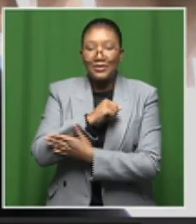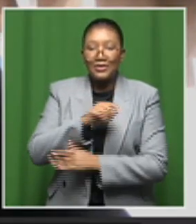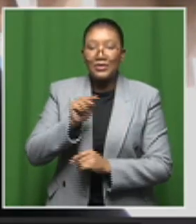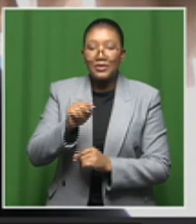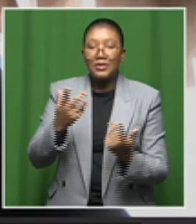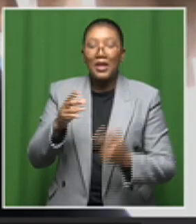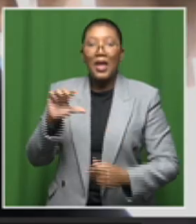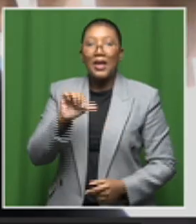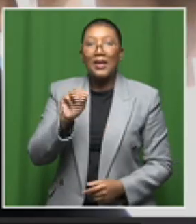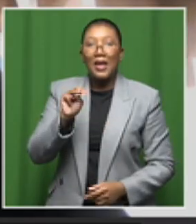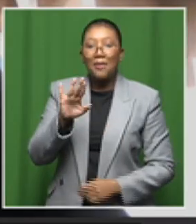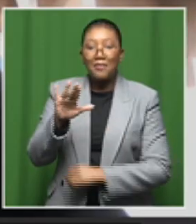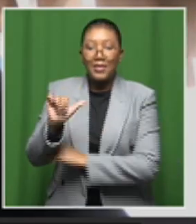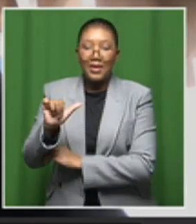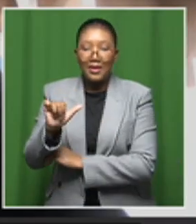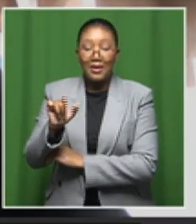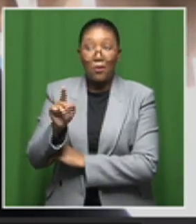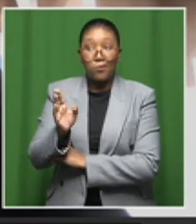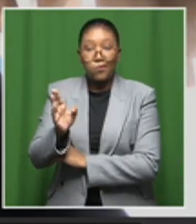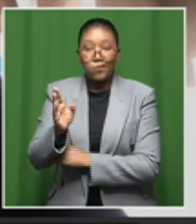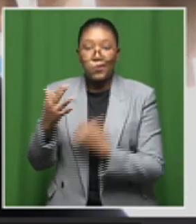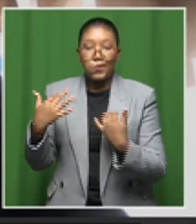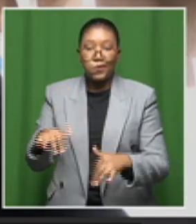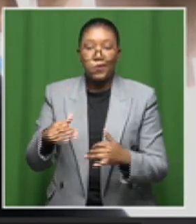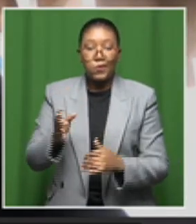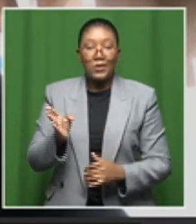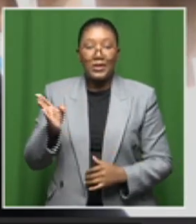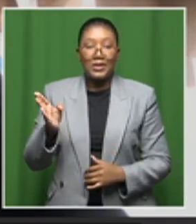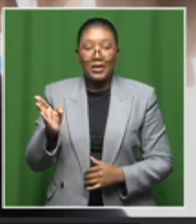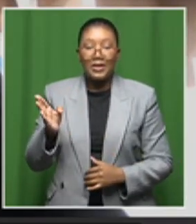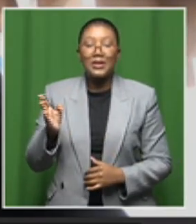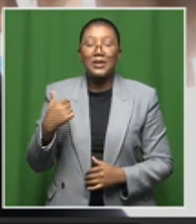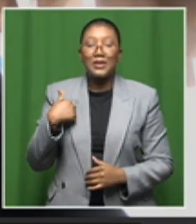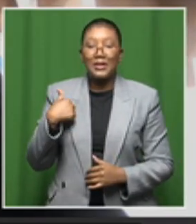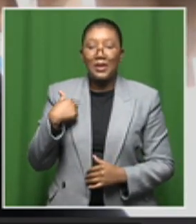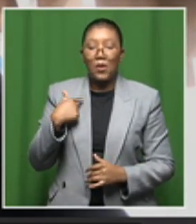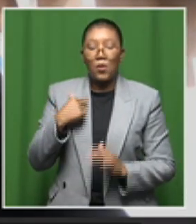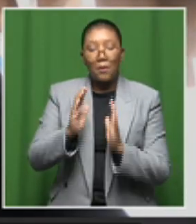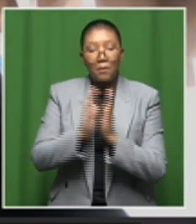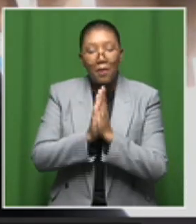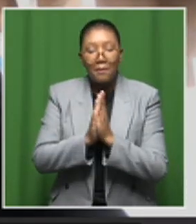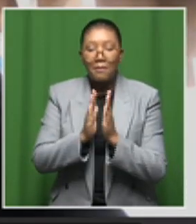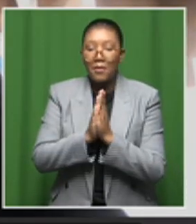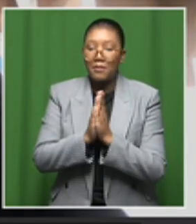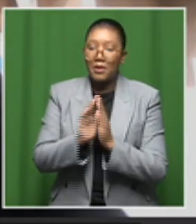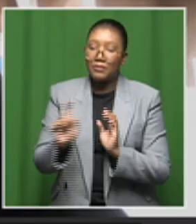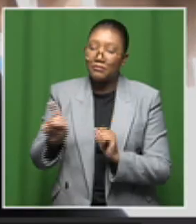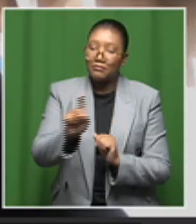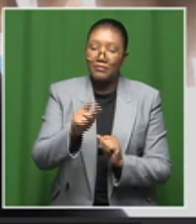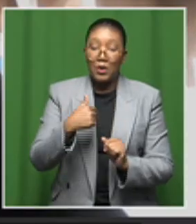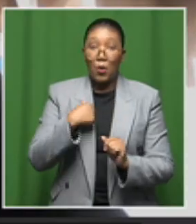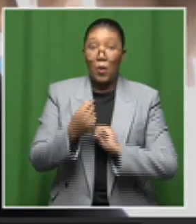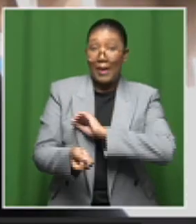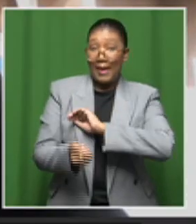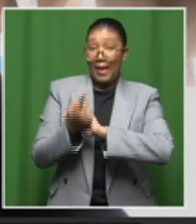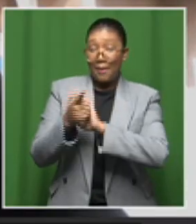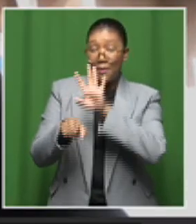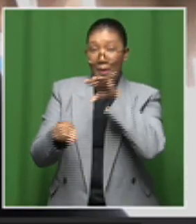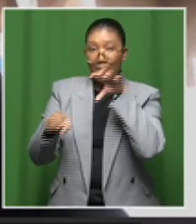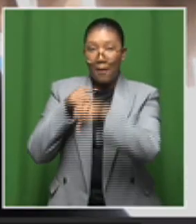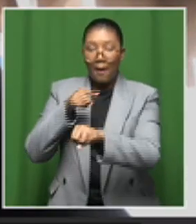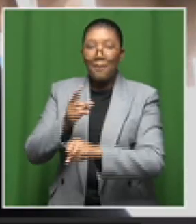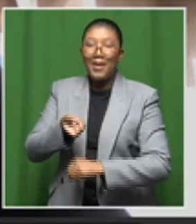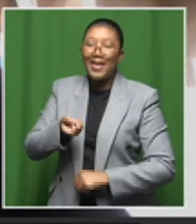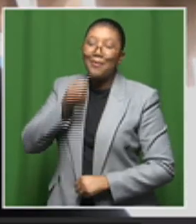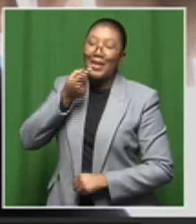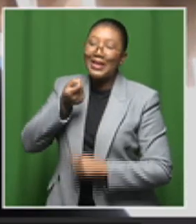seen these in South Africa, but it doesn't mean they're not there. And so hence we urge the public to report this to us. And that's why,